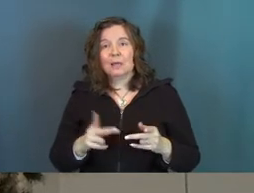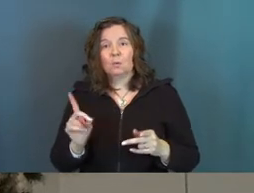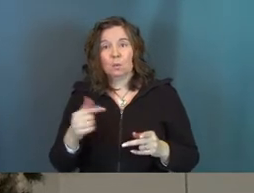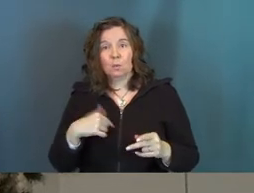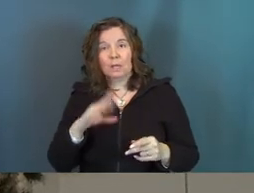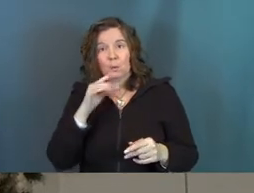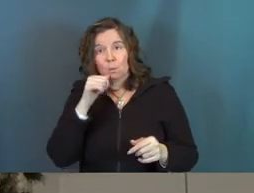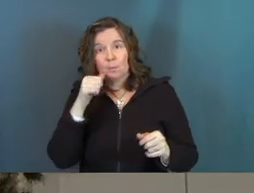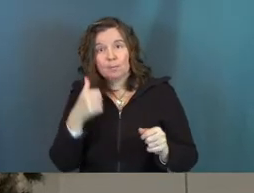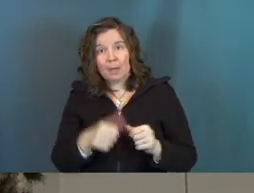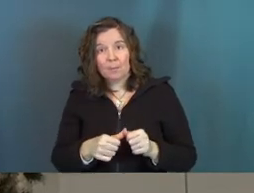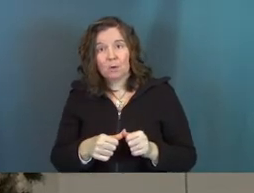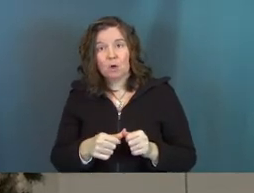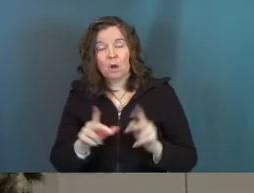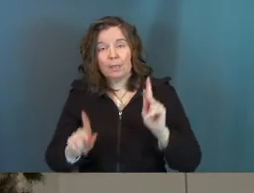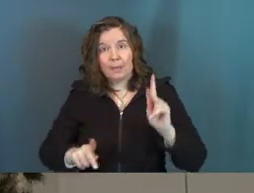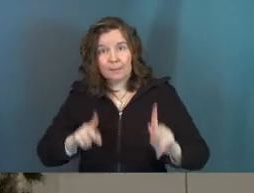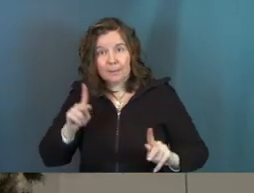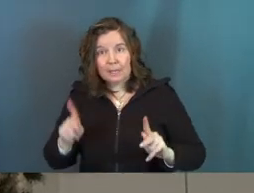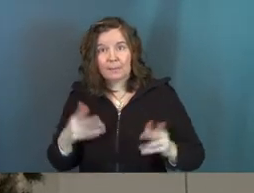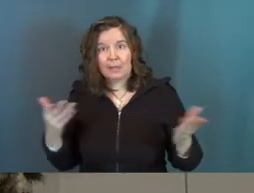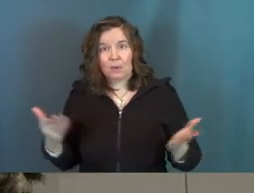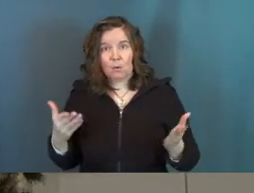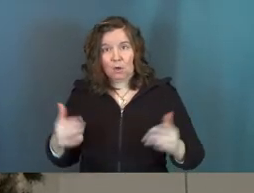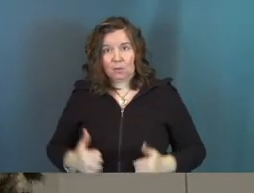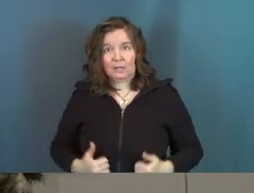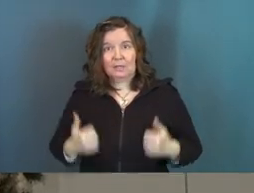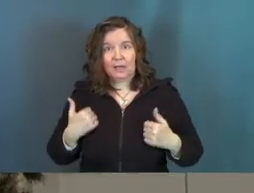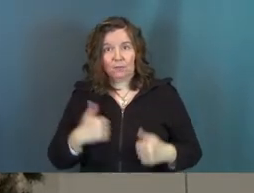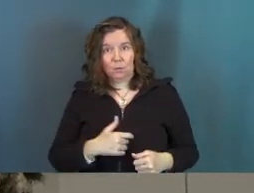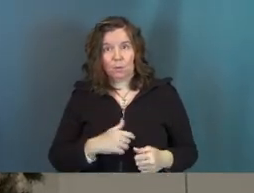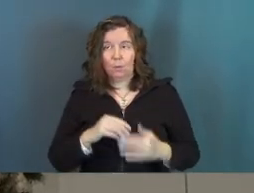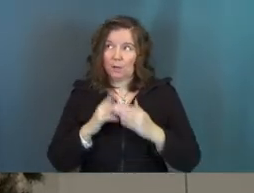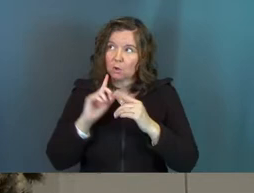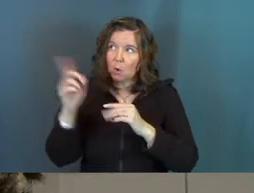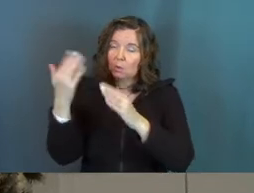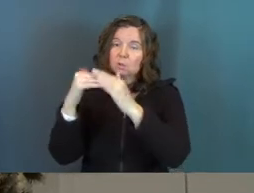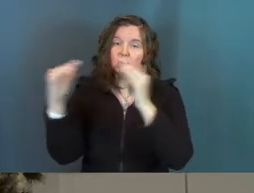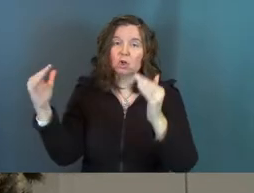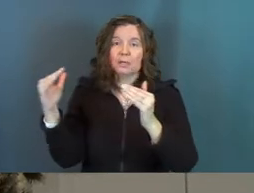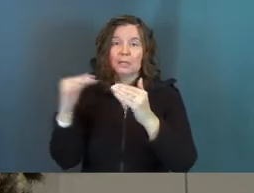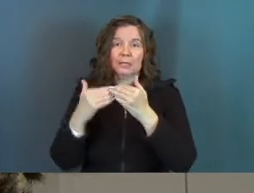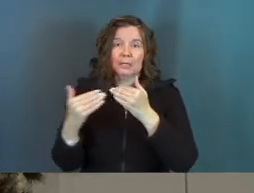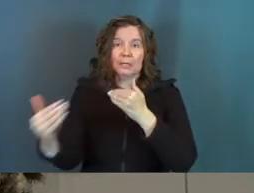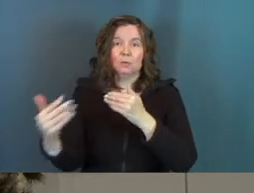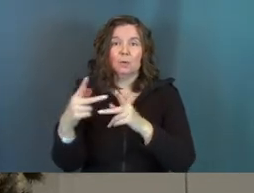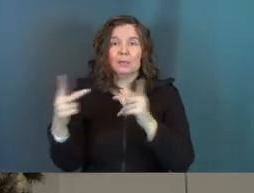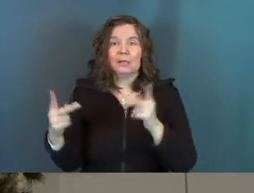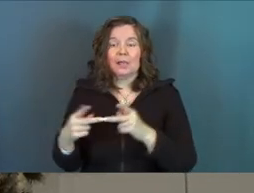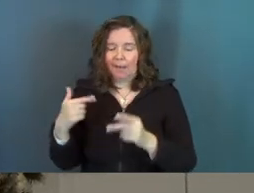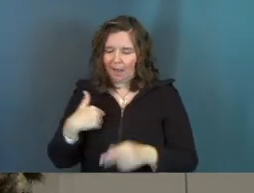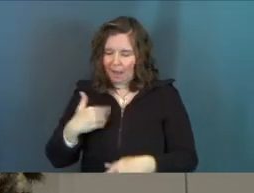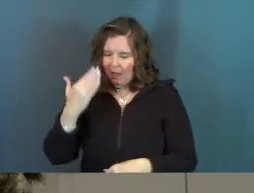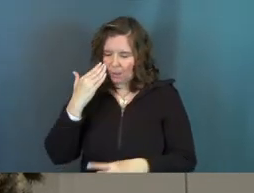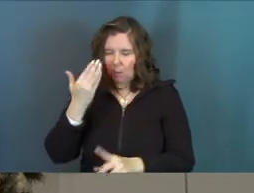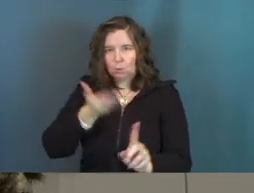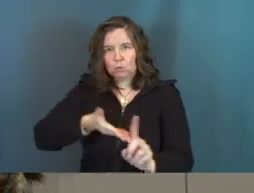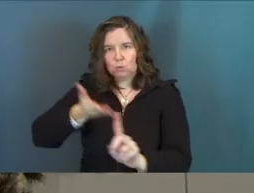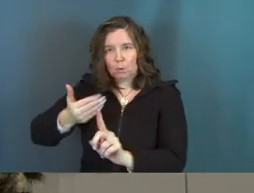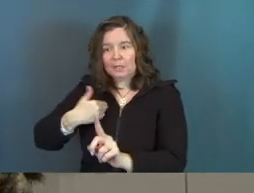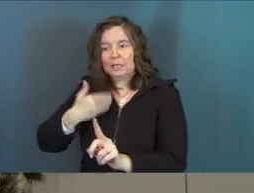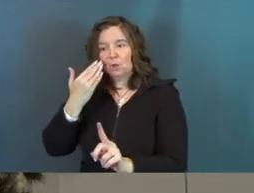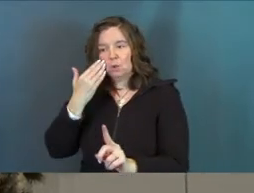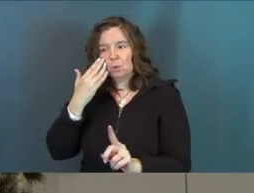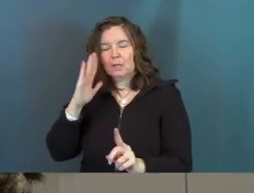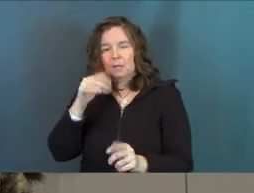where we remember the people that were here in this life with us when we go to eternity. So when we go to eternity, we'll be in a place of, I know who you are. He